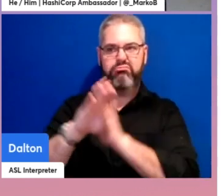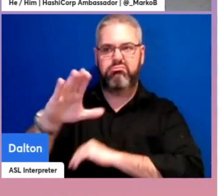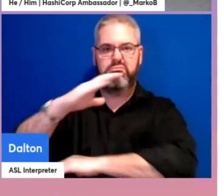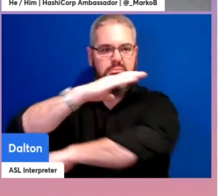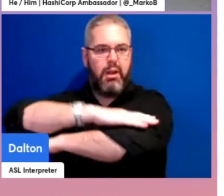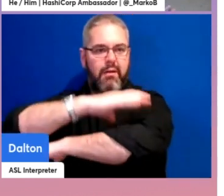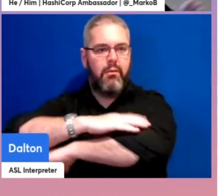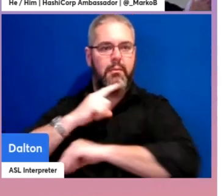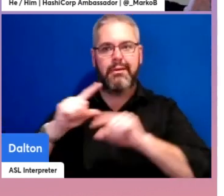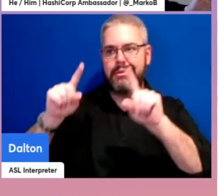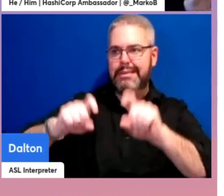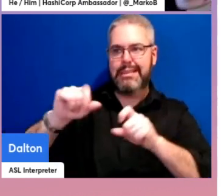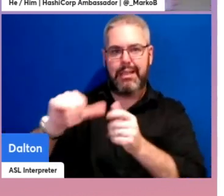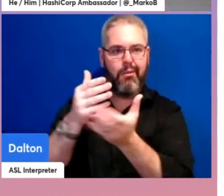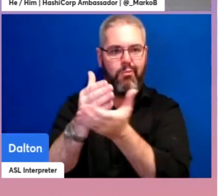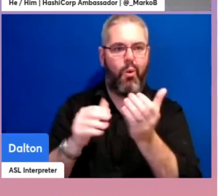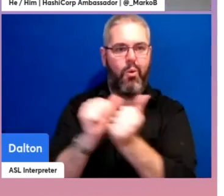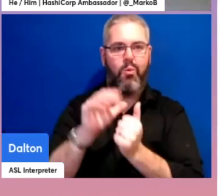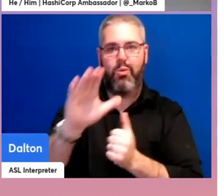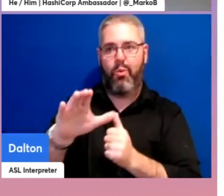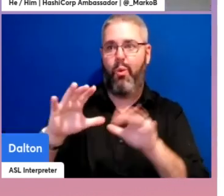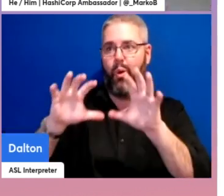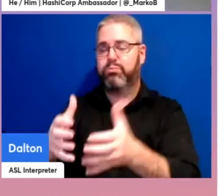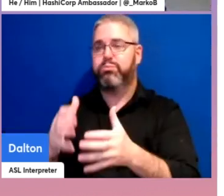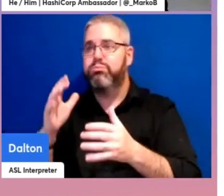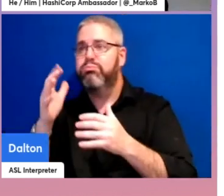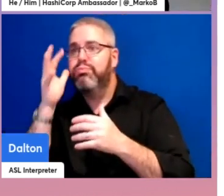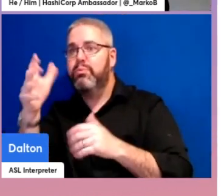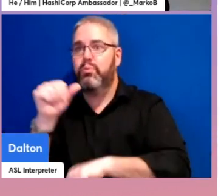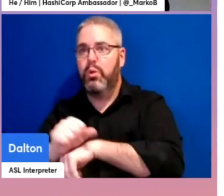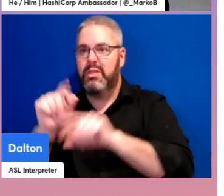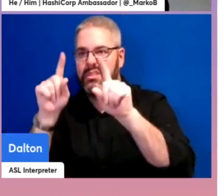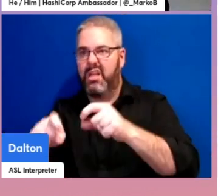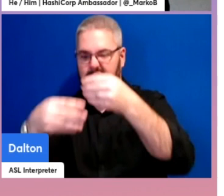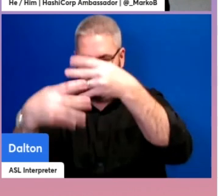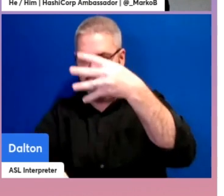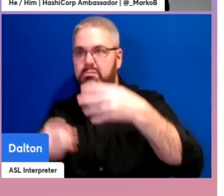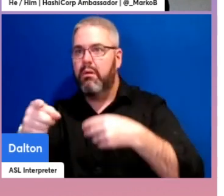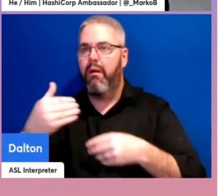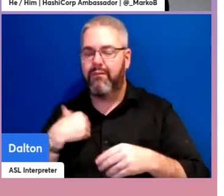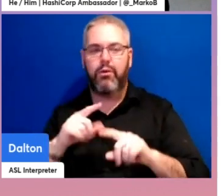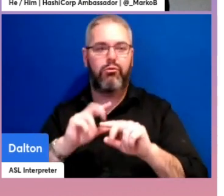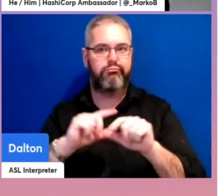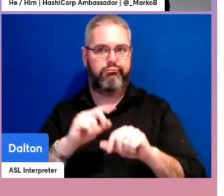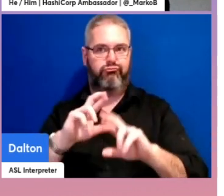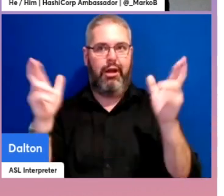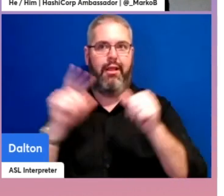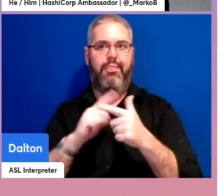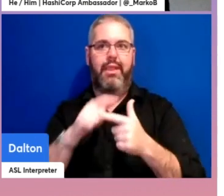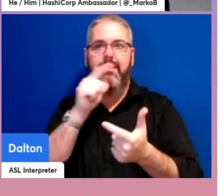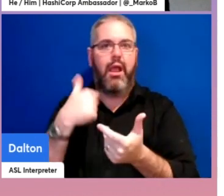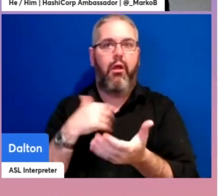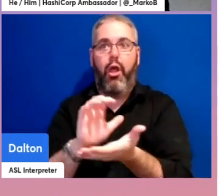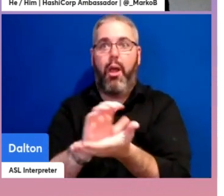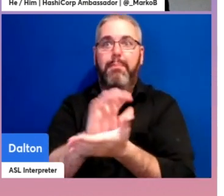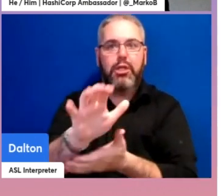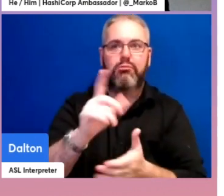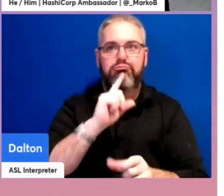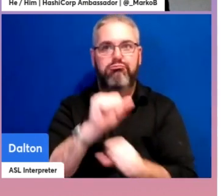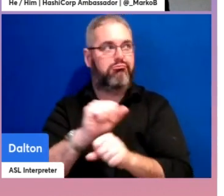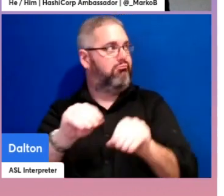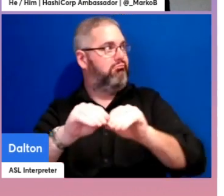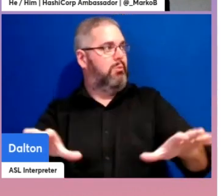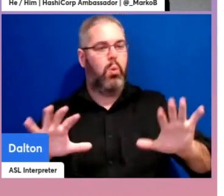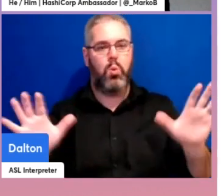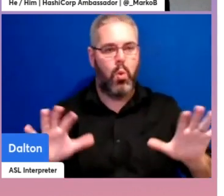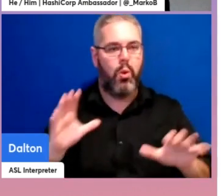test is part of your pipeline. And if the test doesn't pass, the thing is not being pushed anywhere deployed. As you've seen in the demo, it